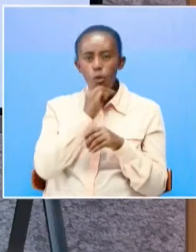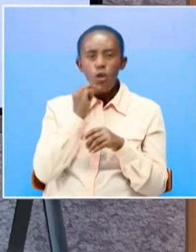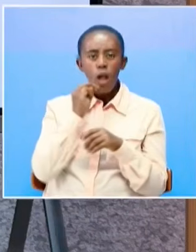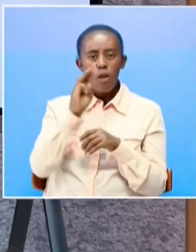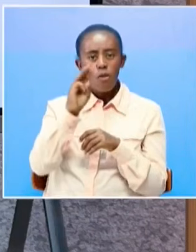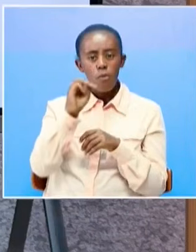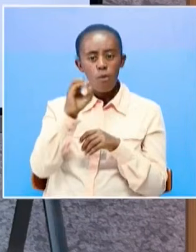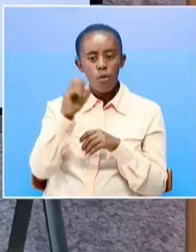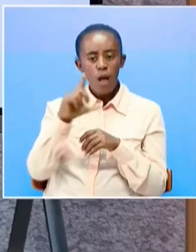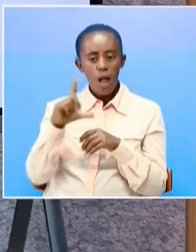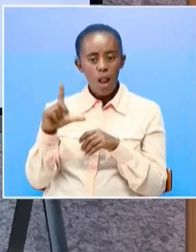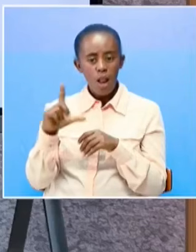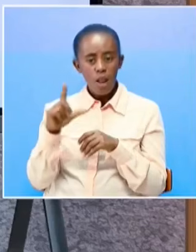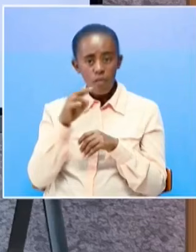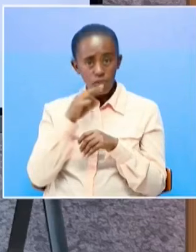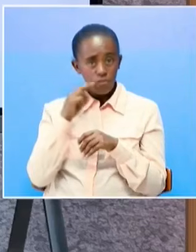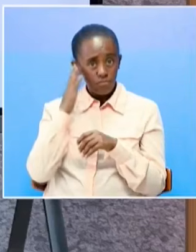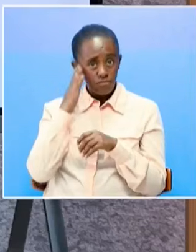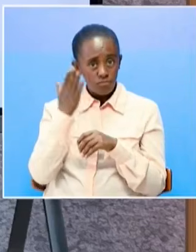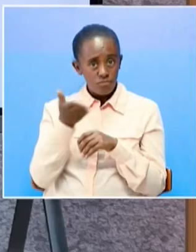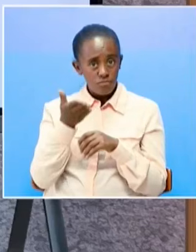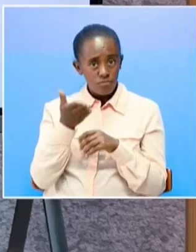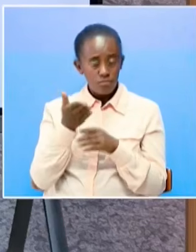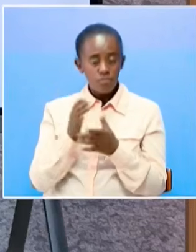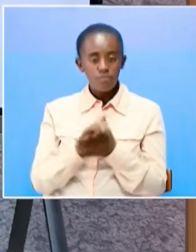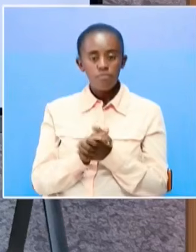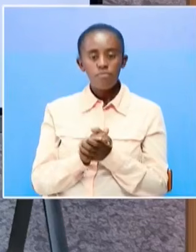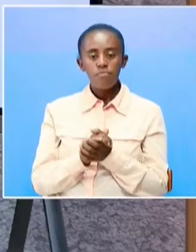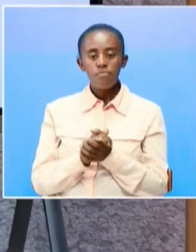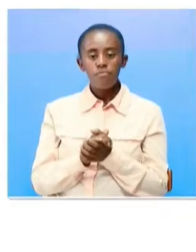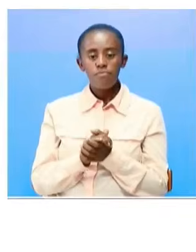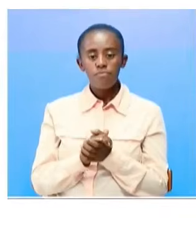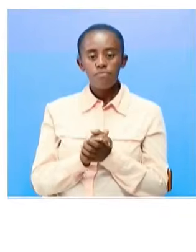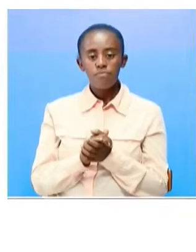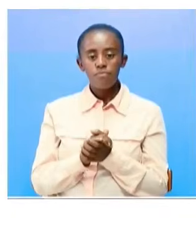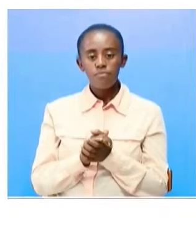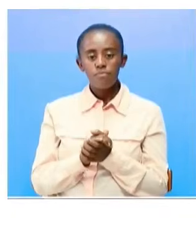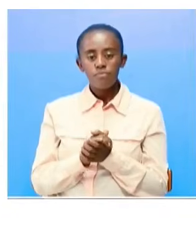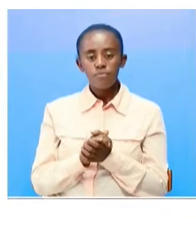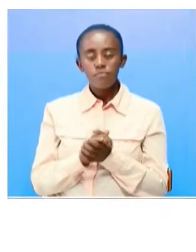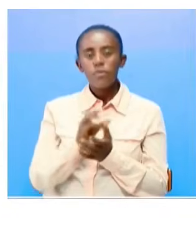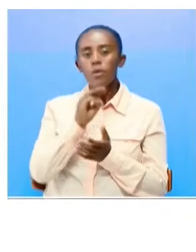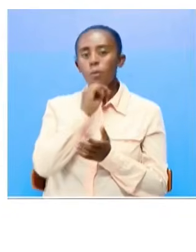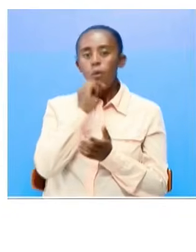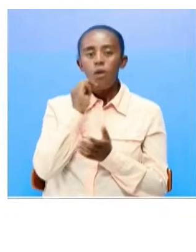means? Let me write here, modal verbs.